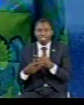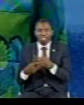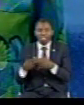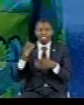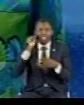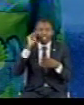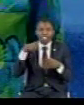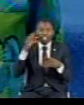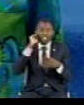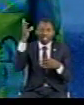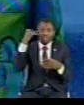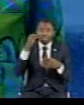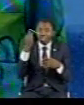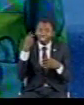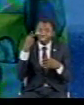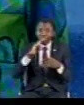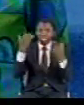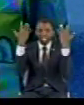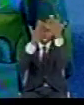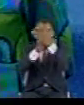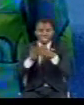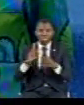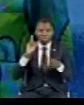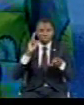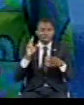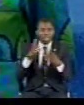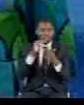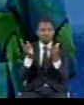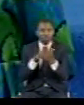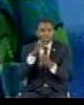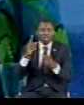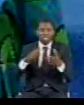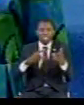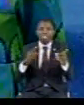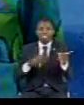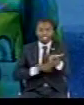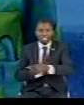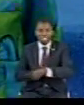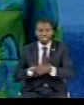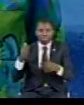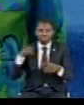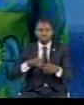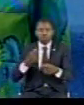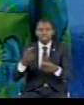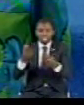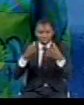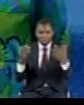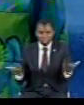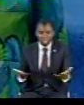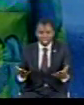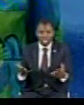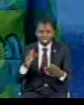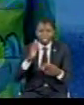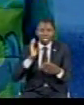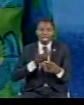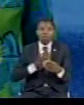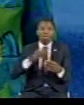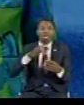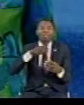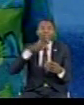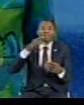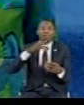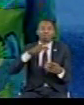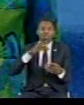place, when GS, our Father in the Lord, Daddy, thank you very much, sir, when he mounted on the pulpit, she felt a sensation,